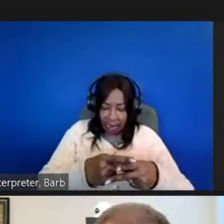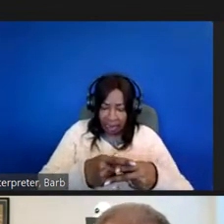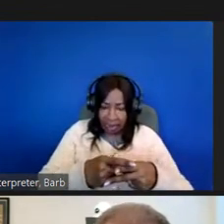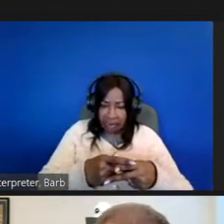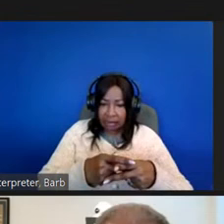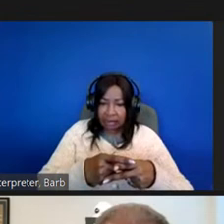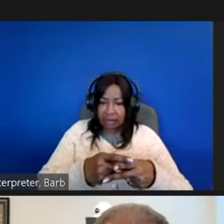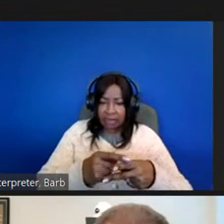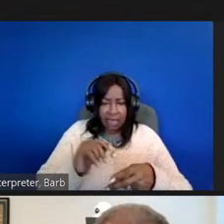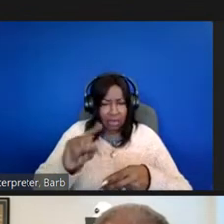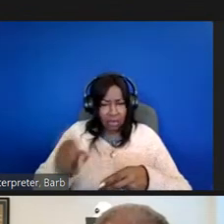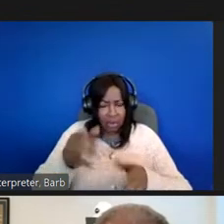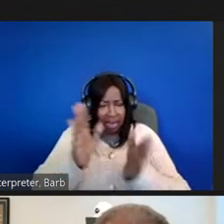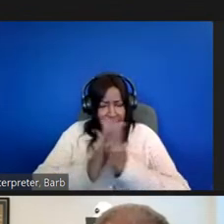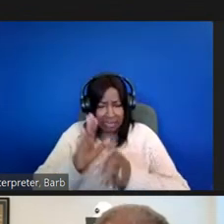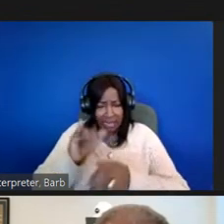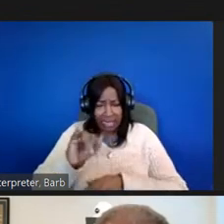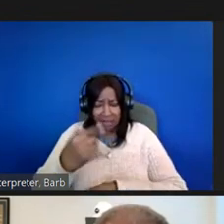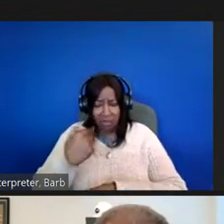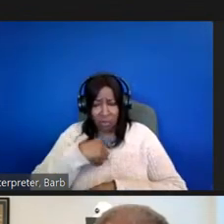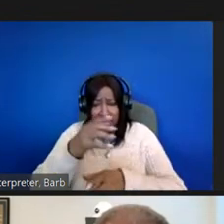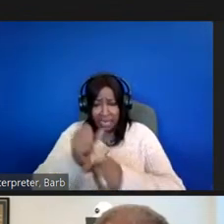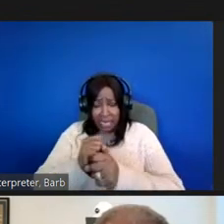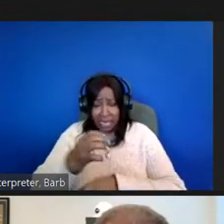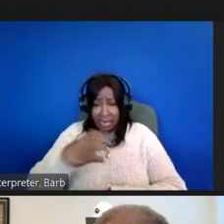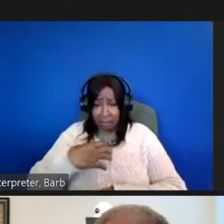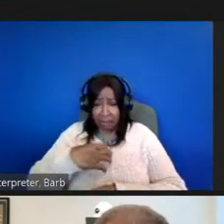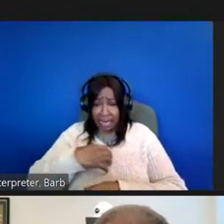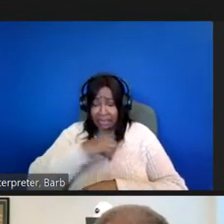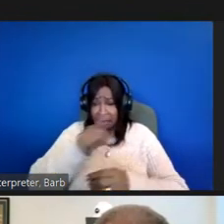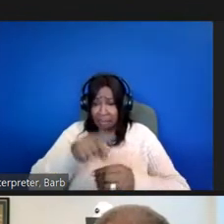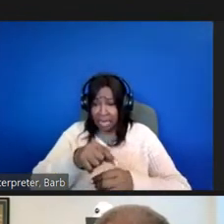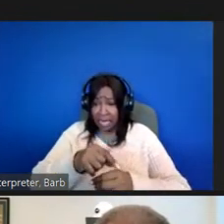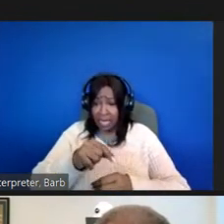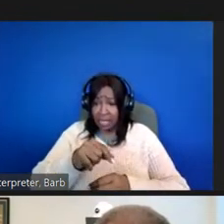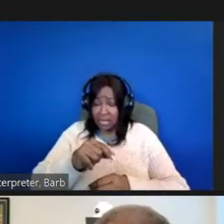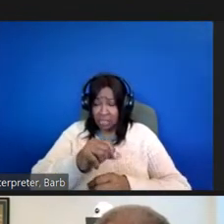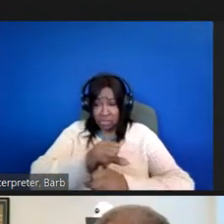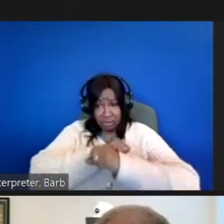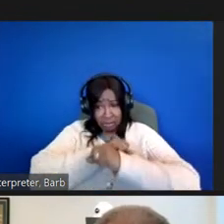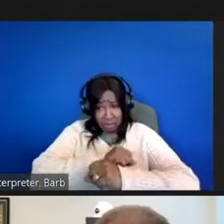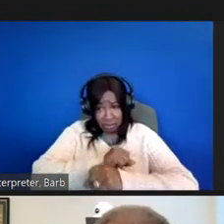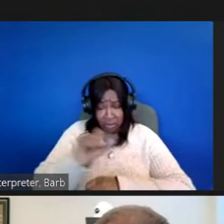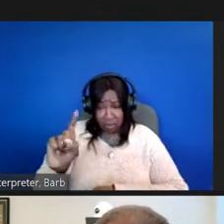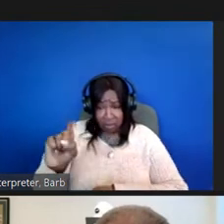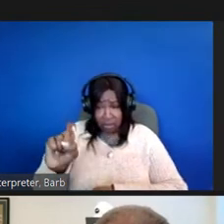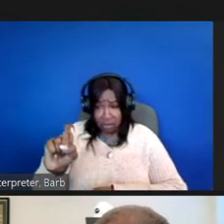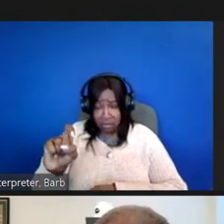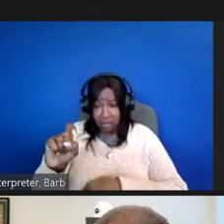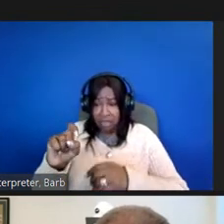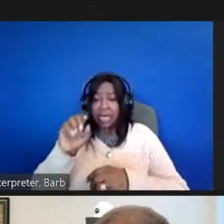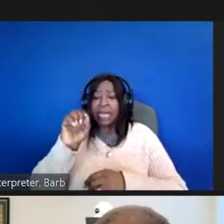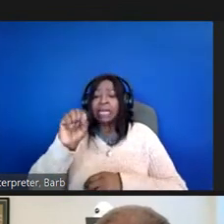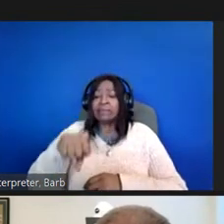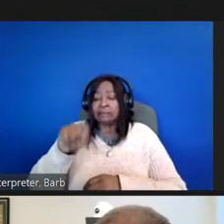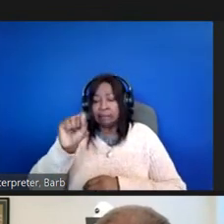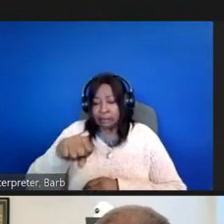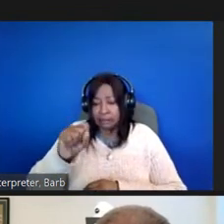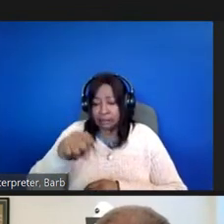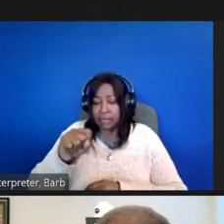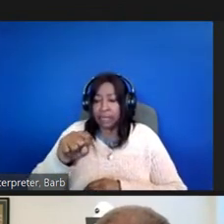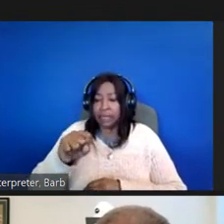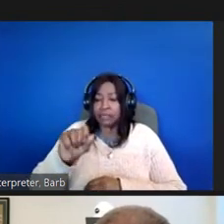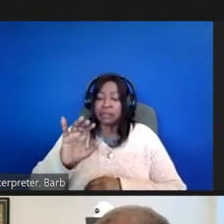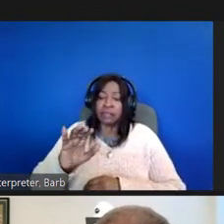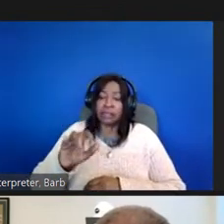Are you asking if we get complaints about the security guards? Yeah. So in terms of, their